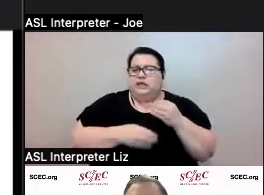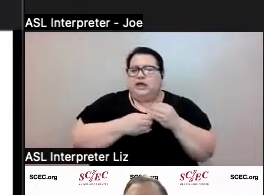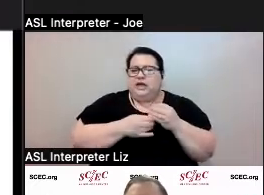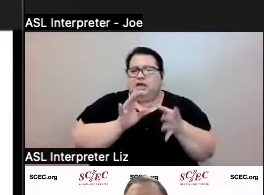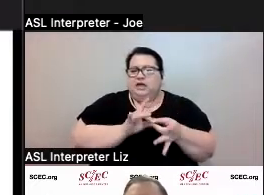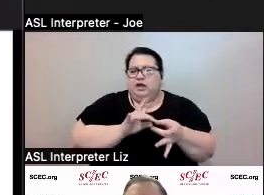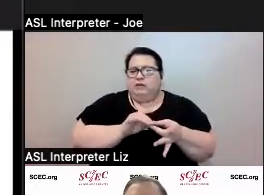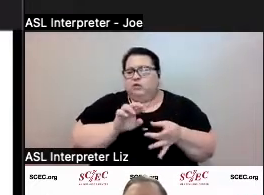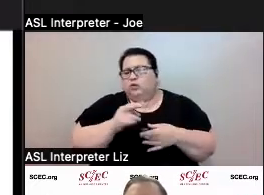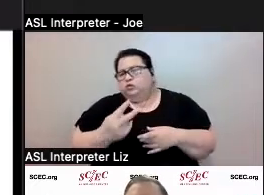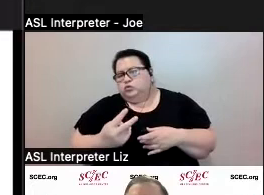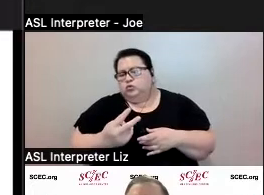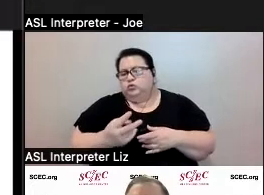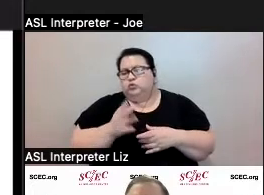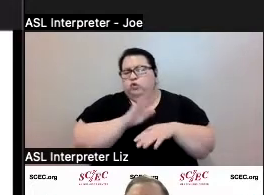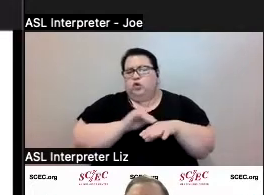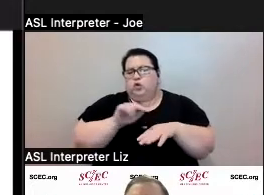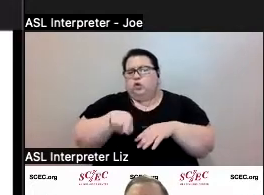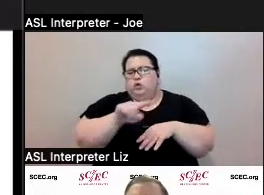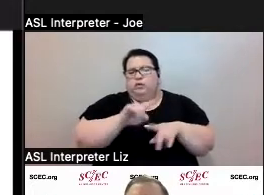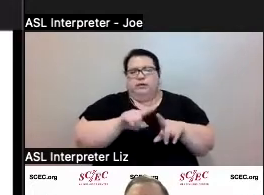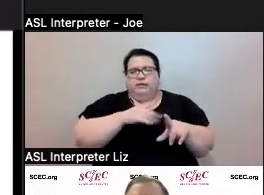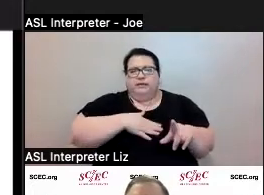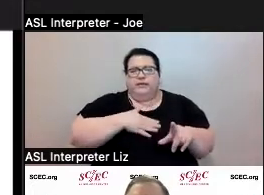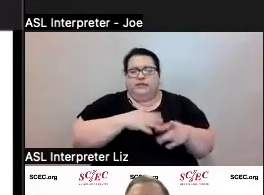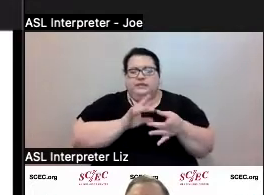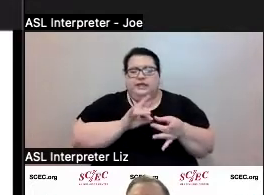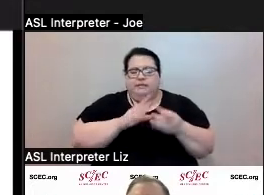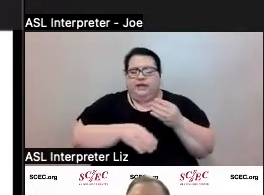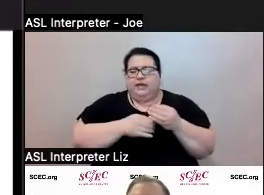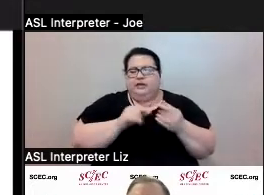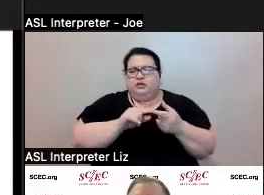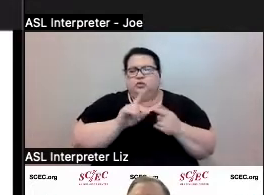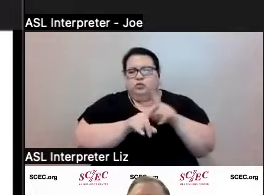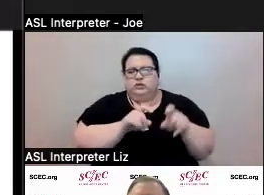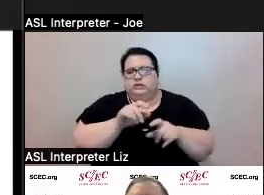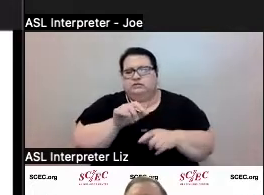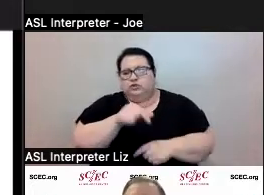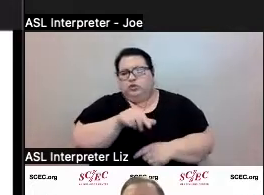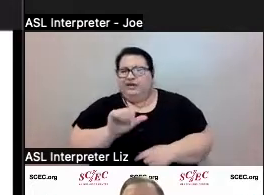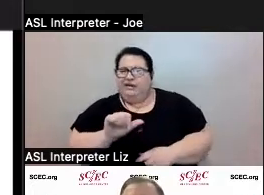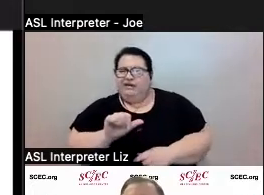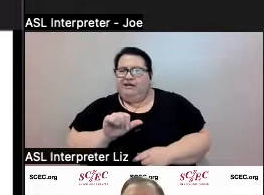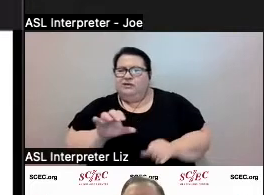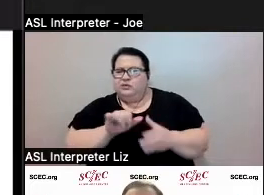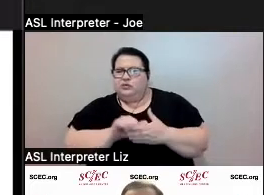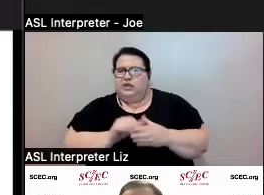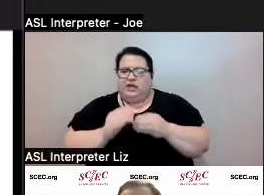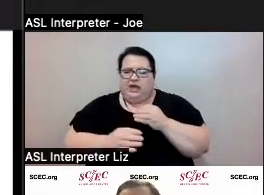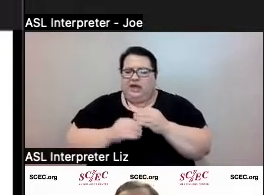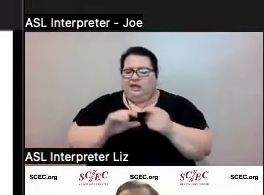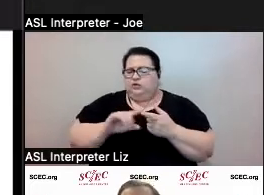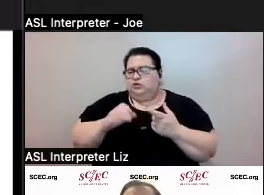or two, we'll call on you, but you, please put your comment into the Q&A for us to do that. You can just put it into the chat just